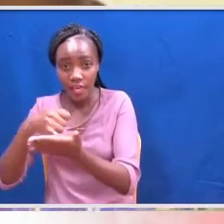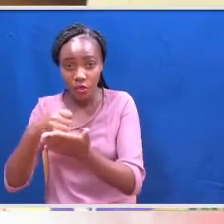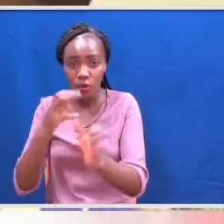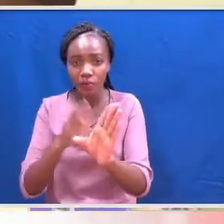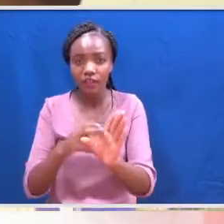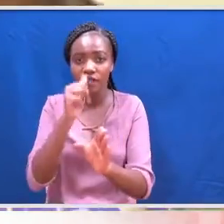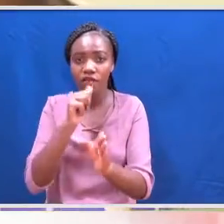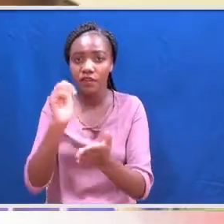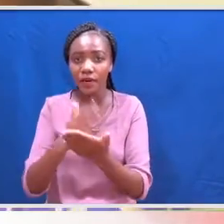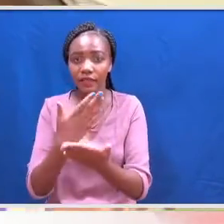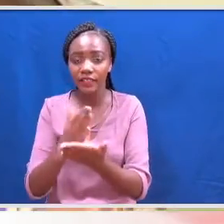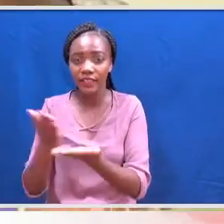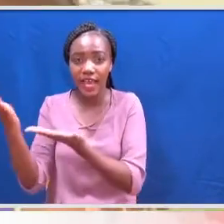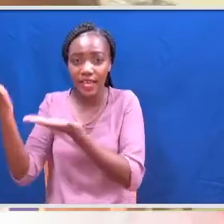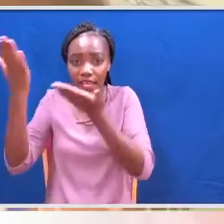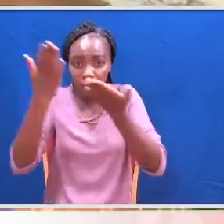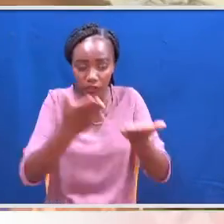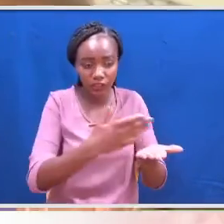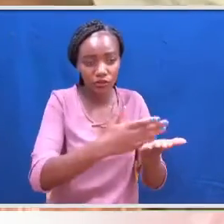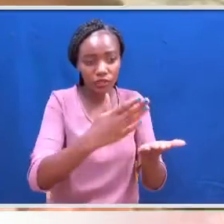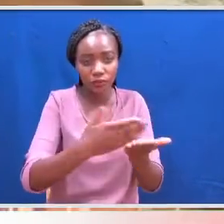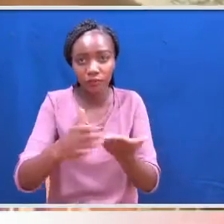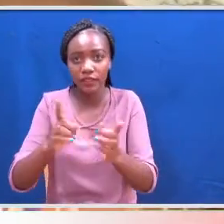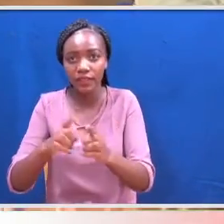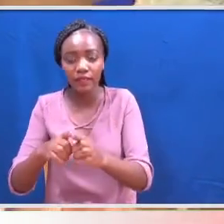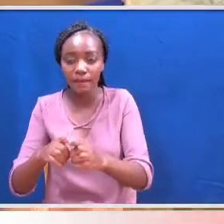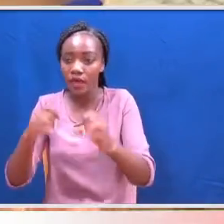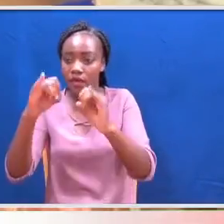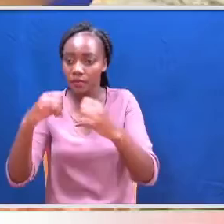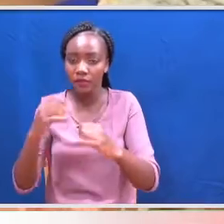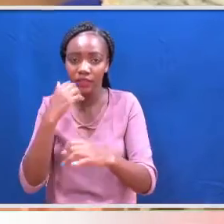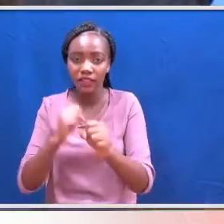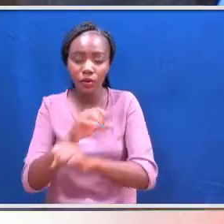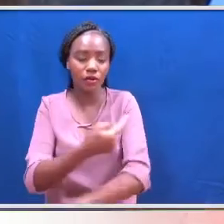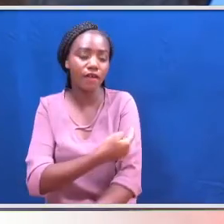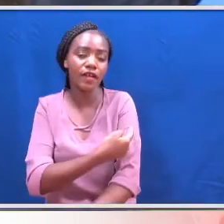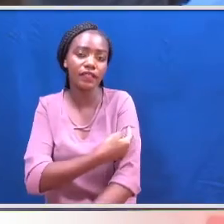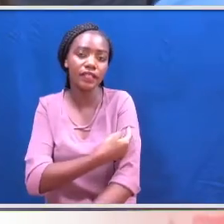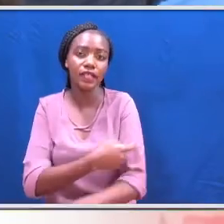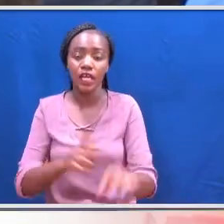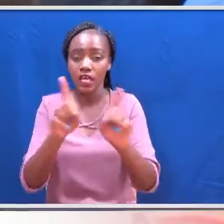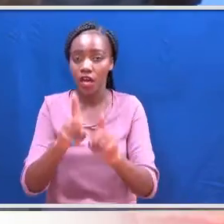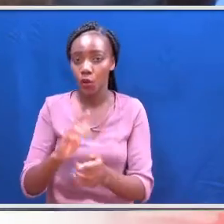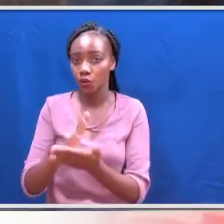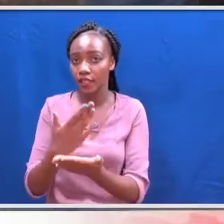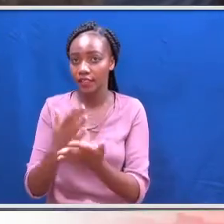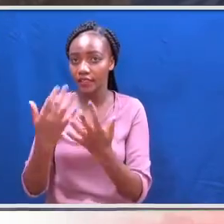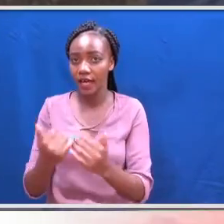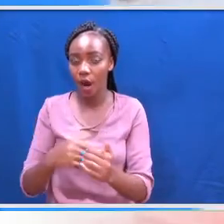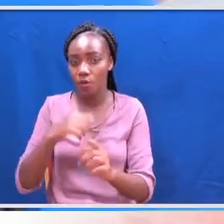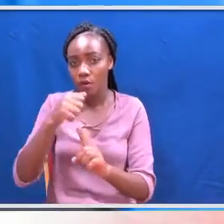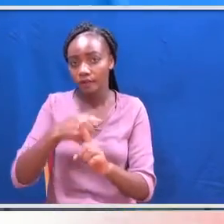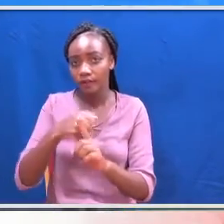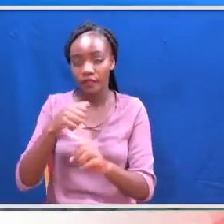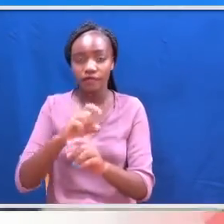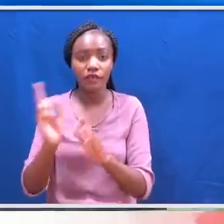sector in the importation, distribution and administration of COVID-19 vaccines. The sector now lobbying for the Ministry of